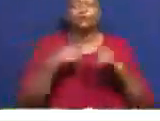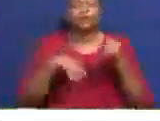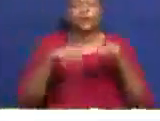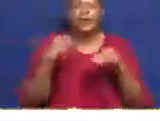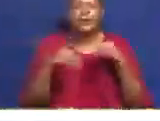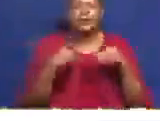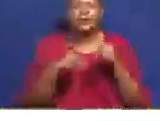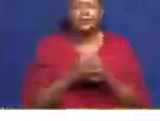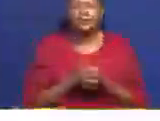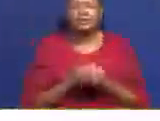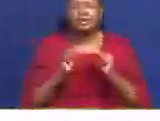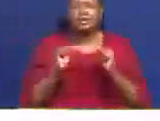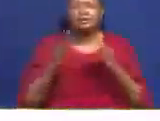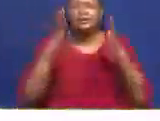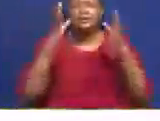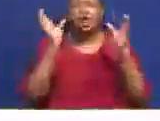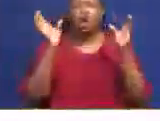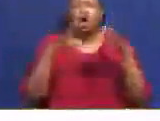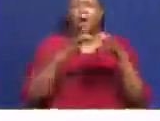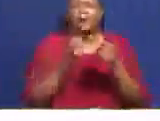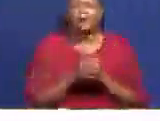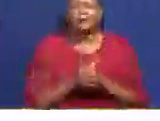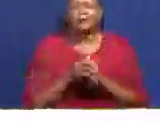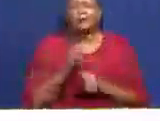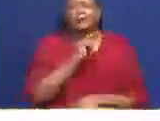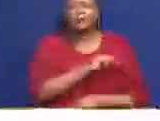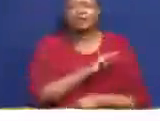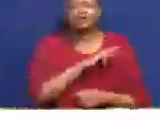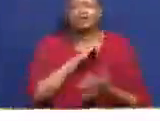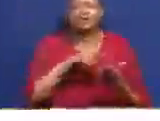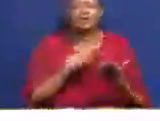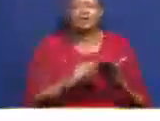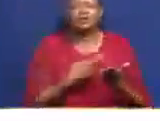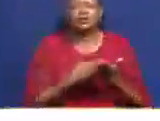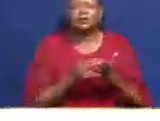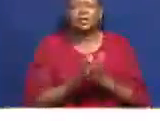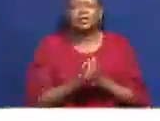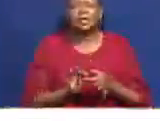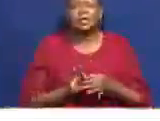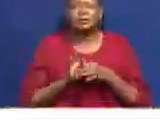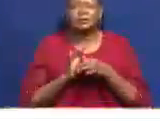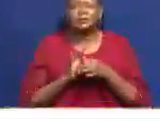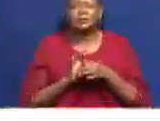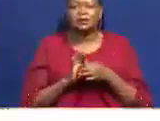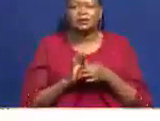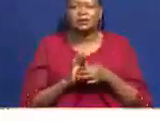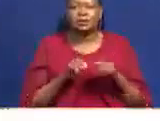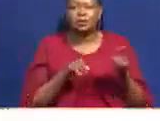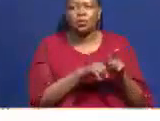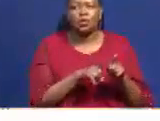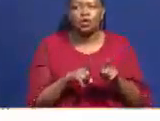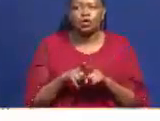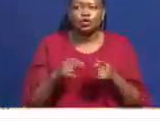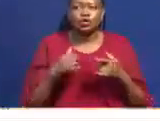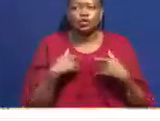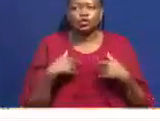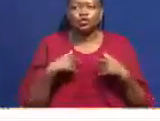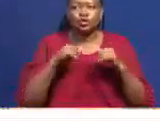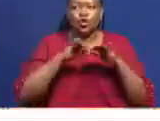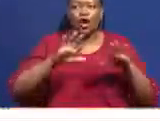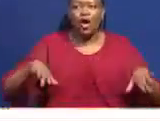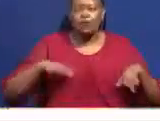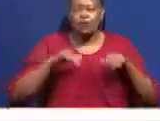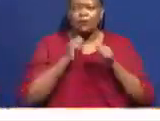aims at celebrating the community's natural resources and culture. We also have beach